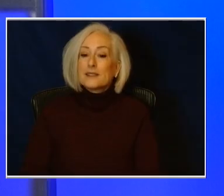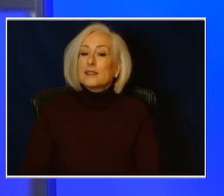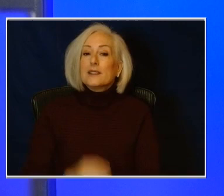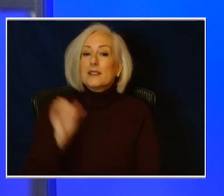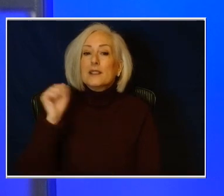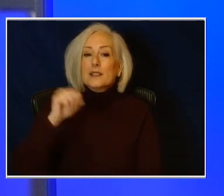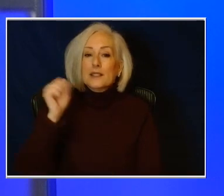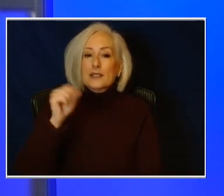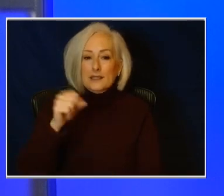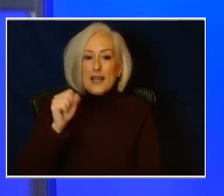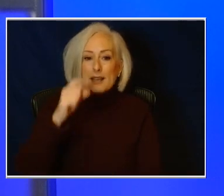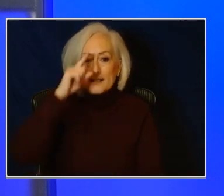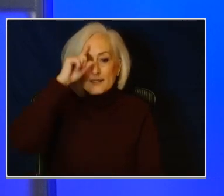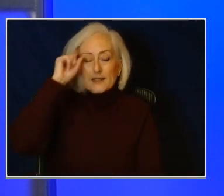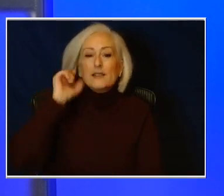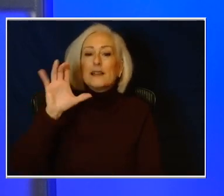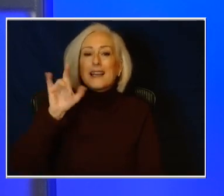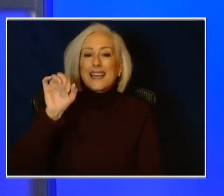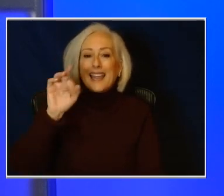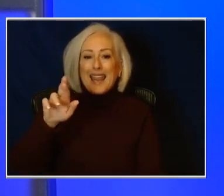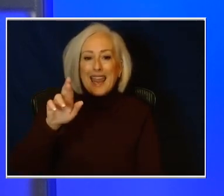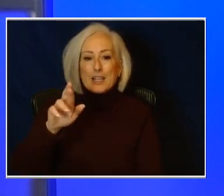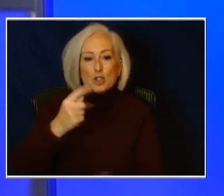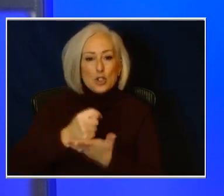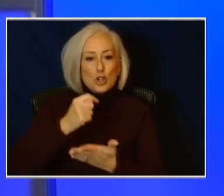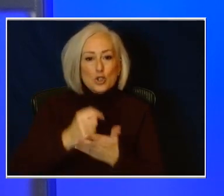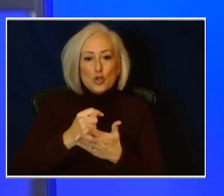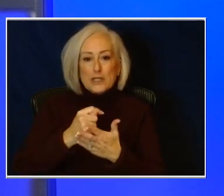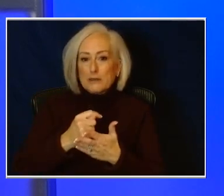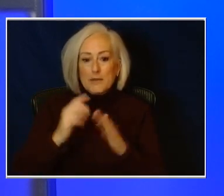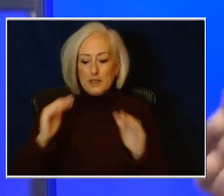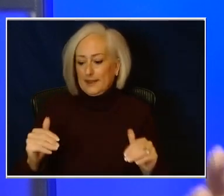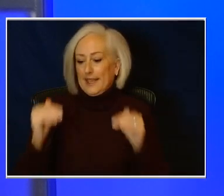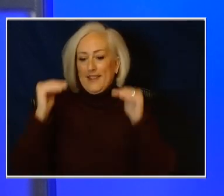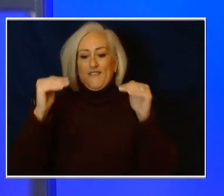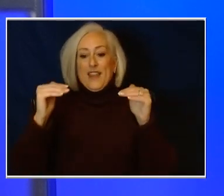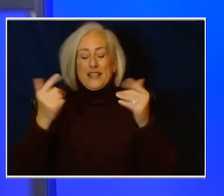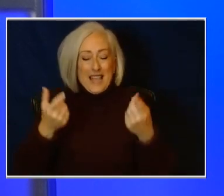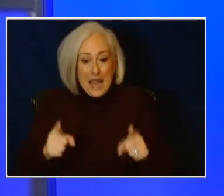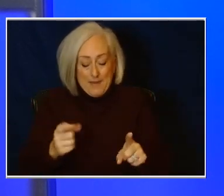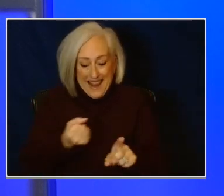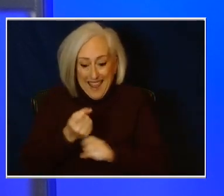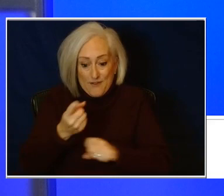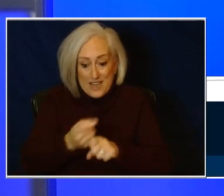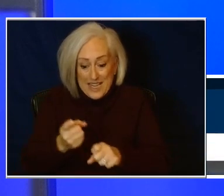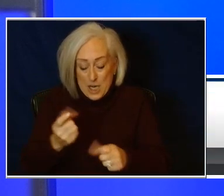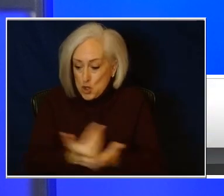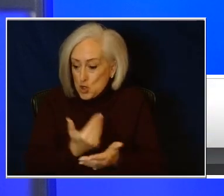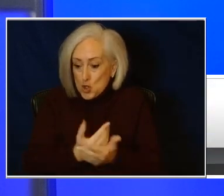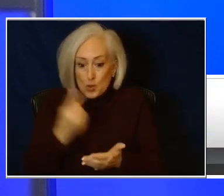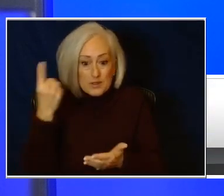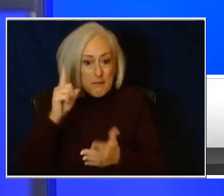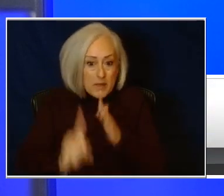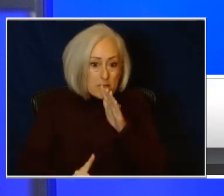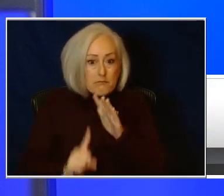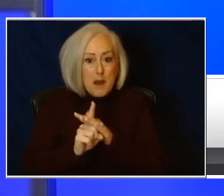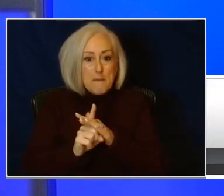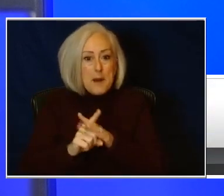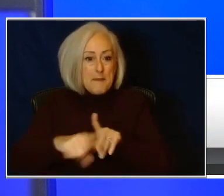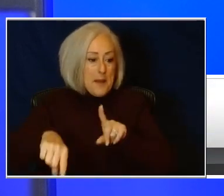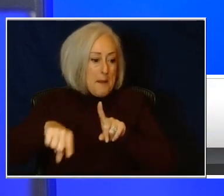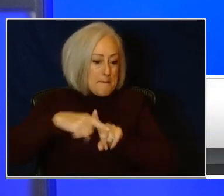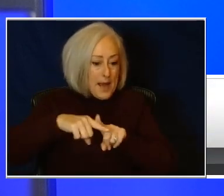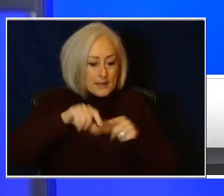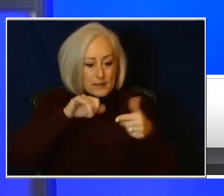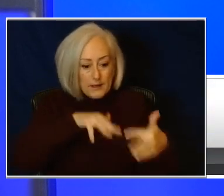The cancer treatment advances, it's occurring every year. Every year there's big news coming out about another positive clinical trial where a new agent